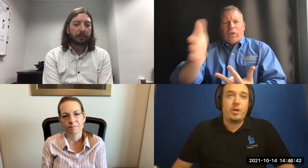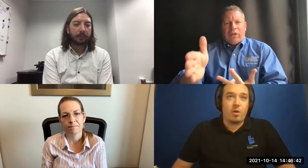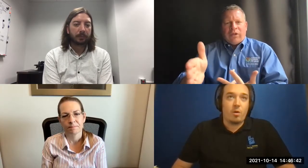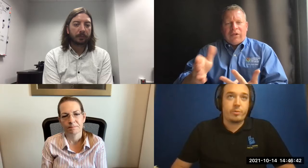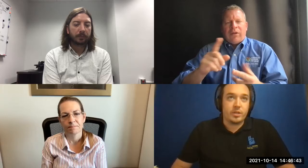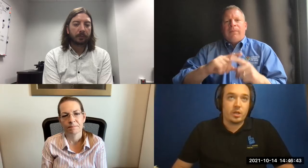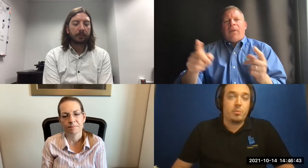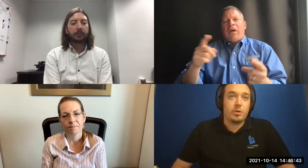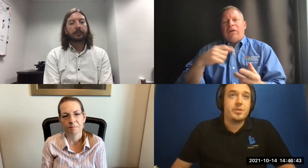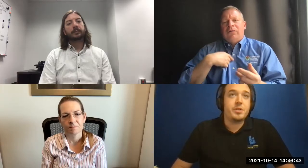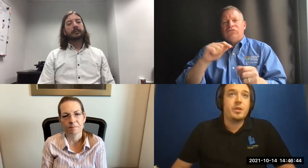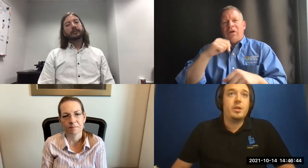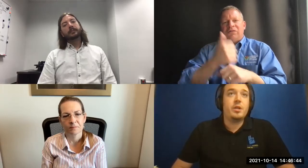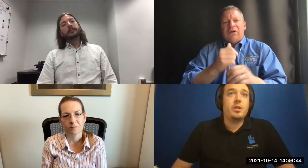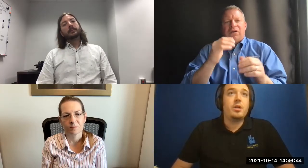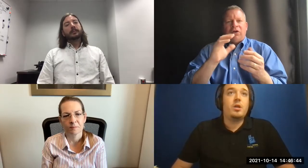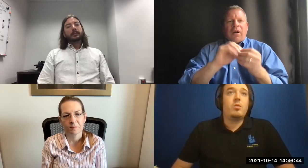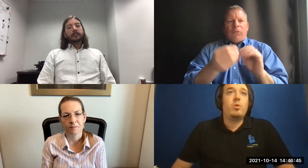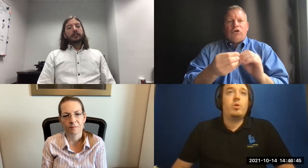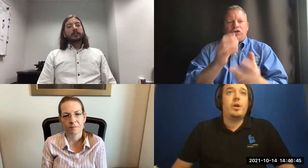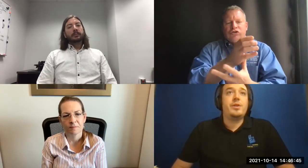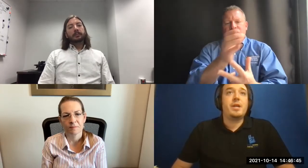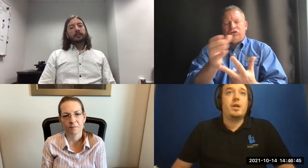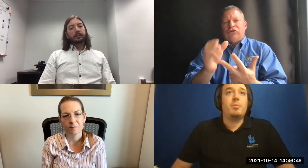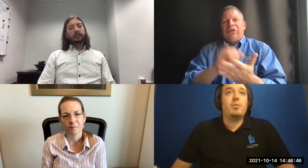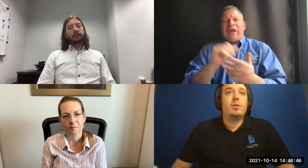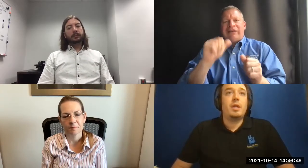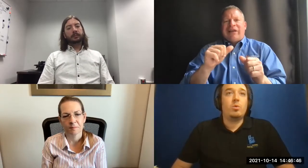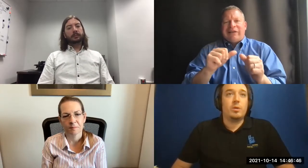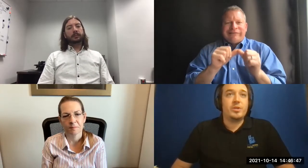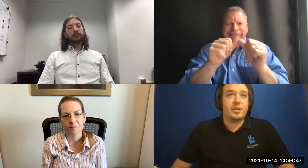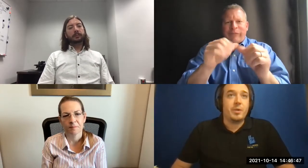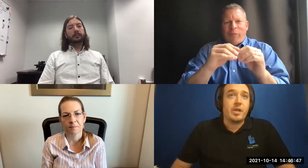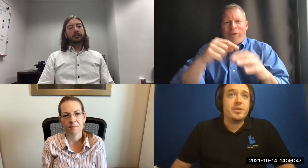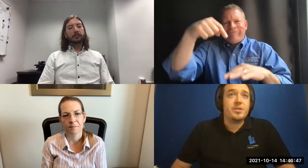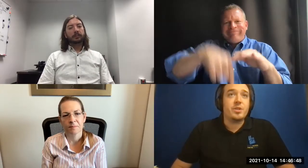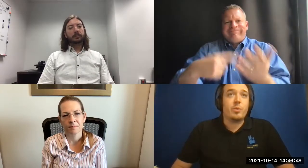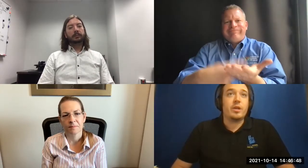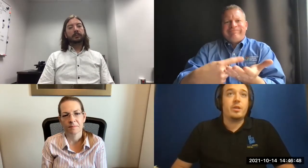have input in all 3 talking points. We're trying to set up equal